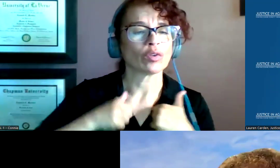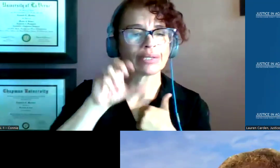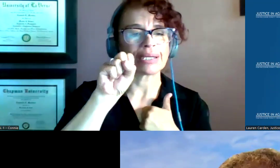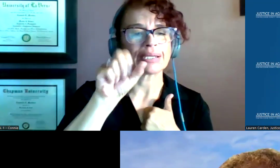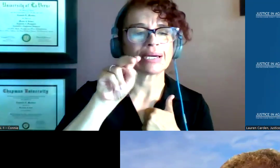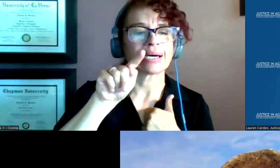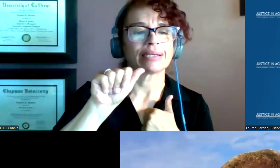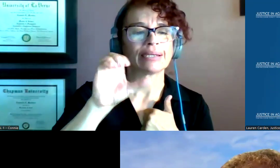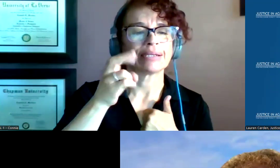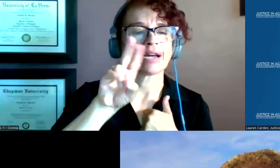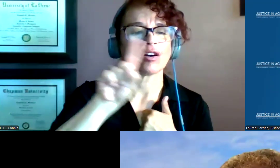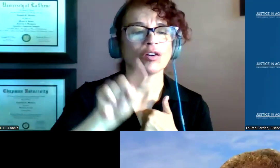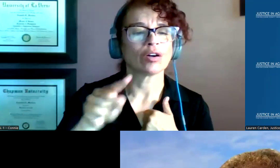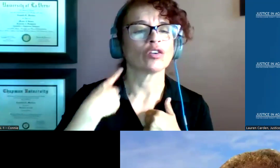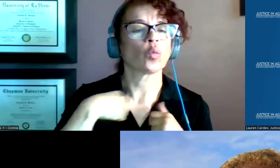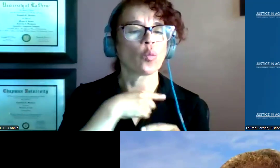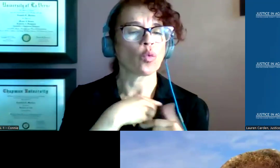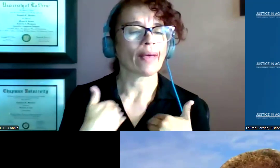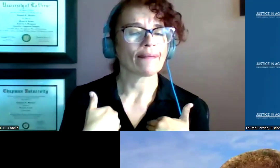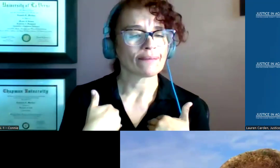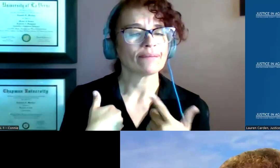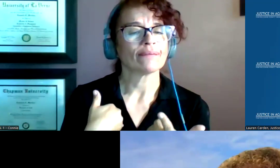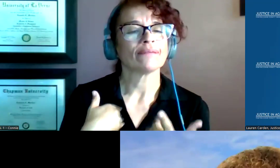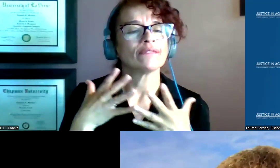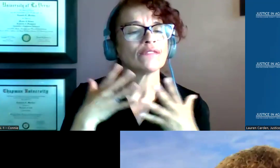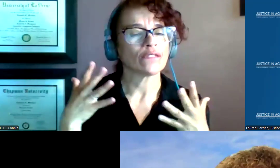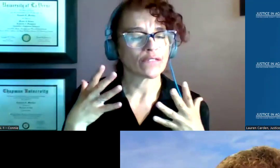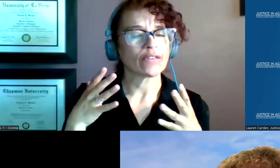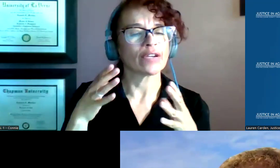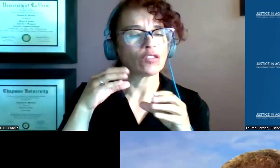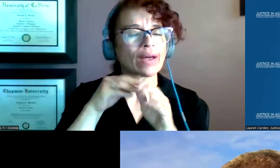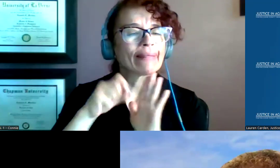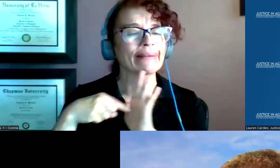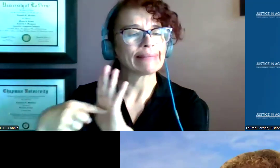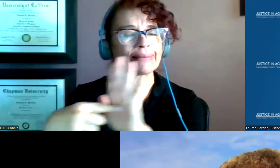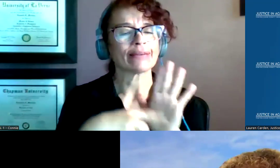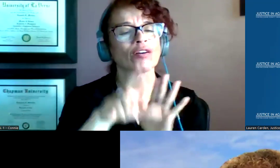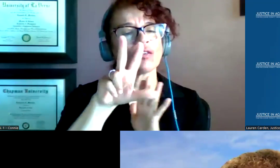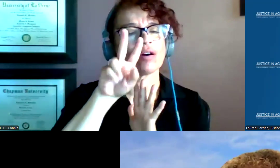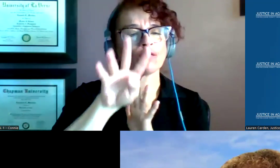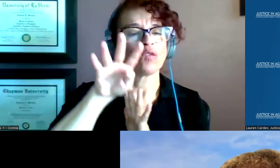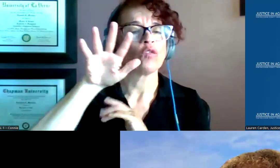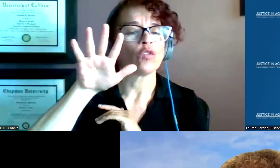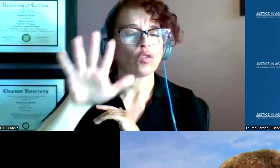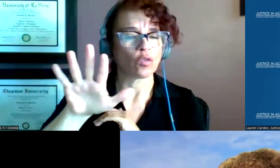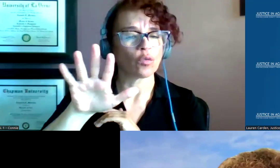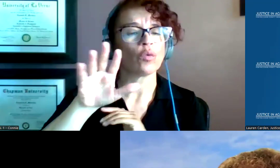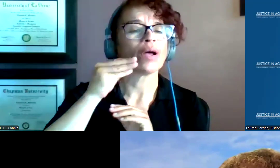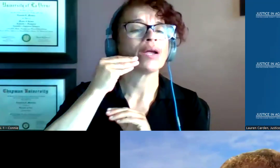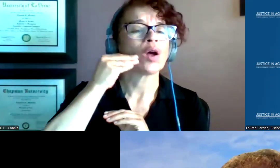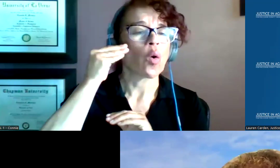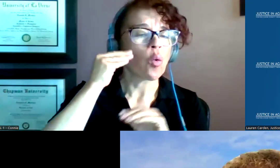Cruz, and we have, along our cliffs as an example, $3, $4, $5 million